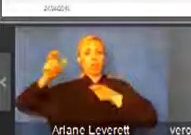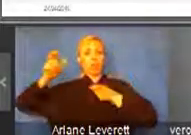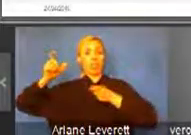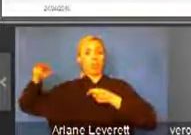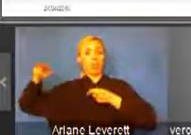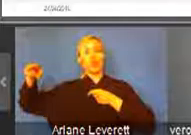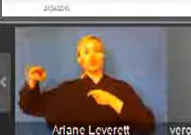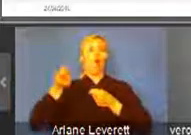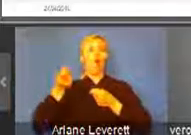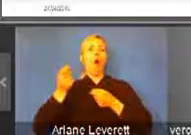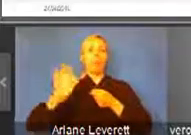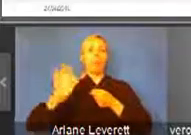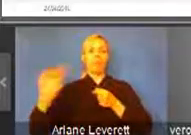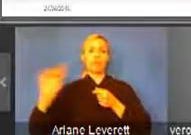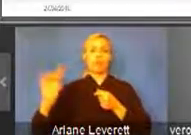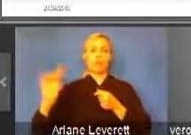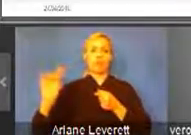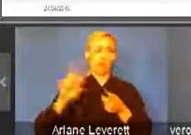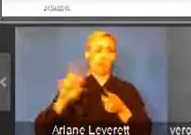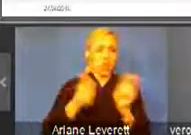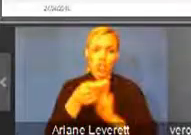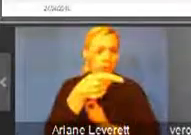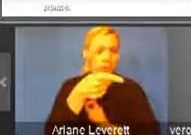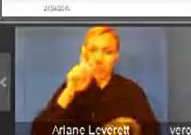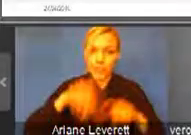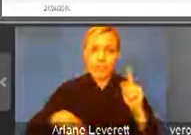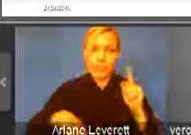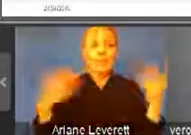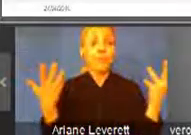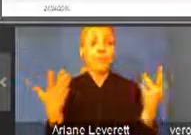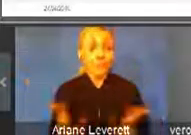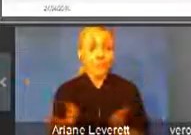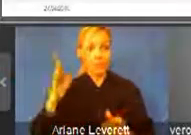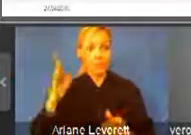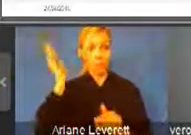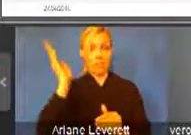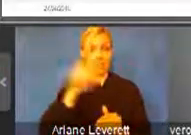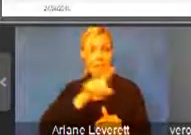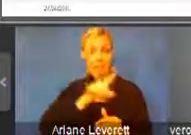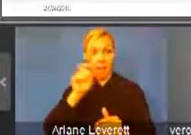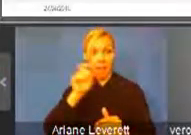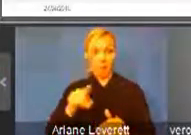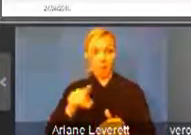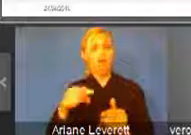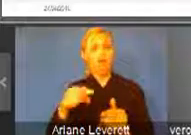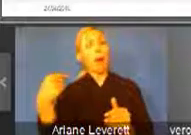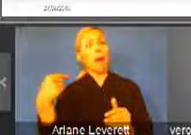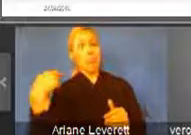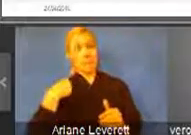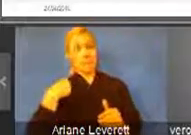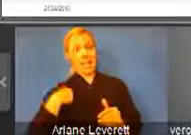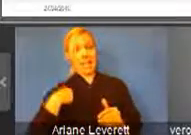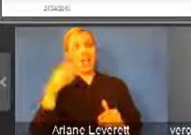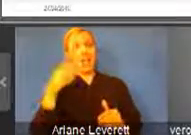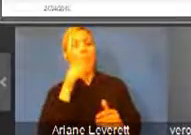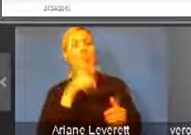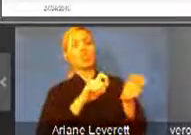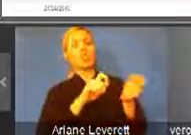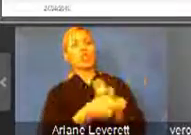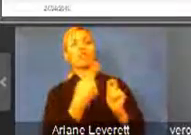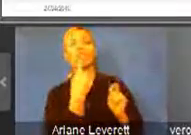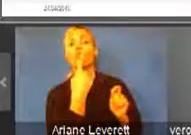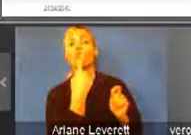it. If you want to ask a question after the presentation, I will turn your microphone in red and